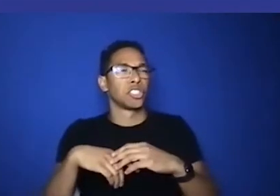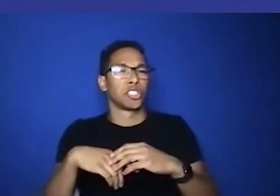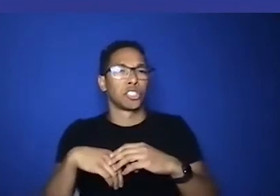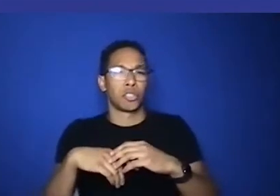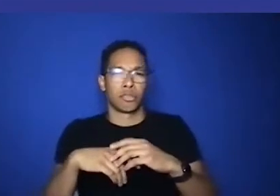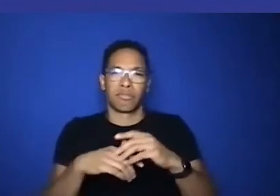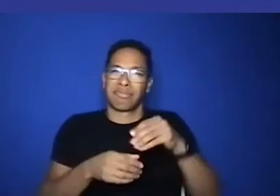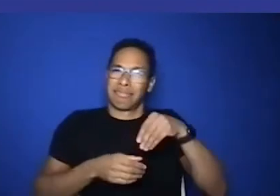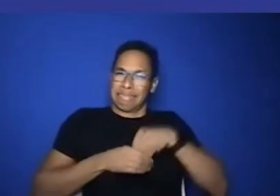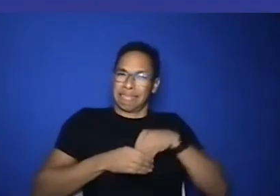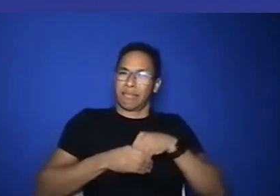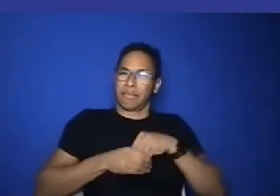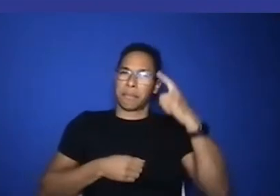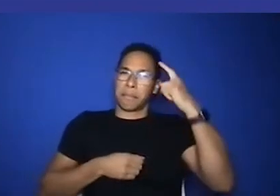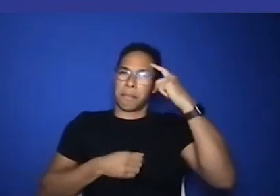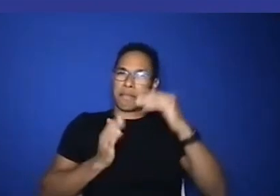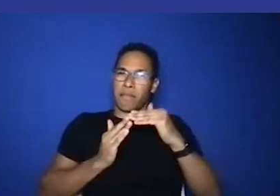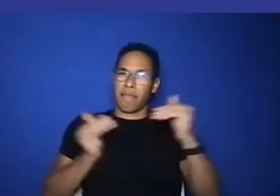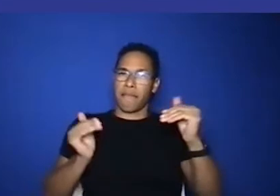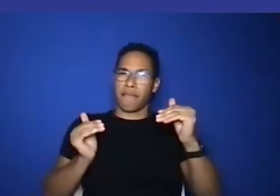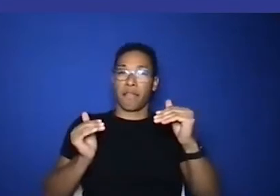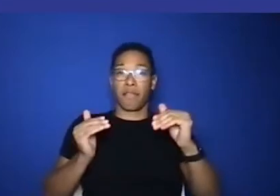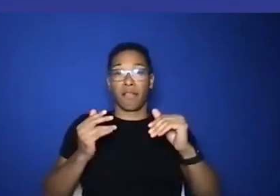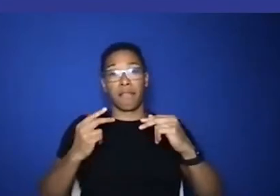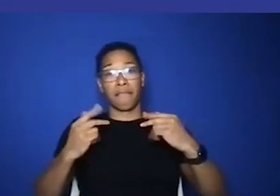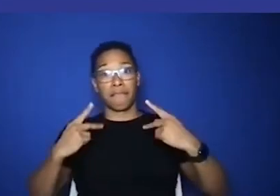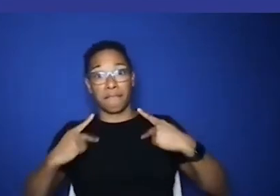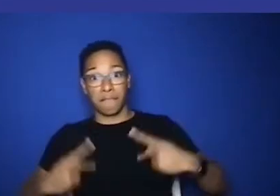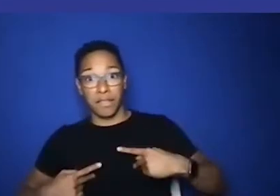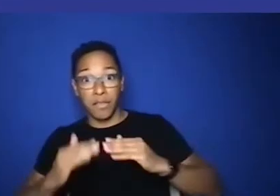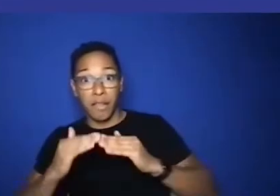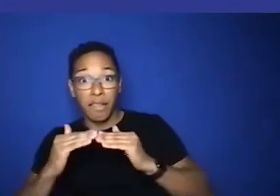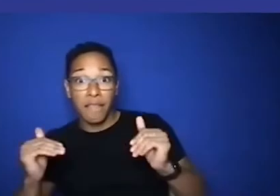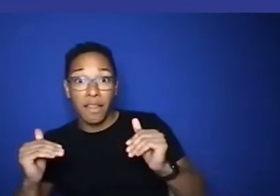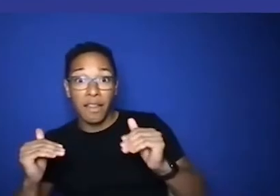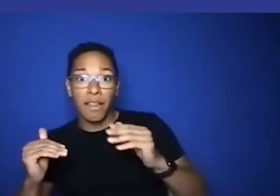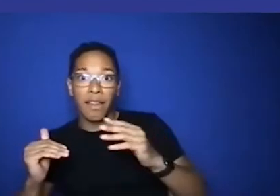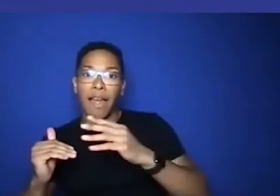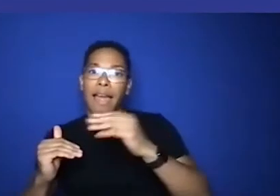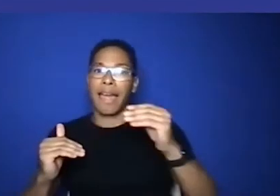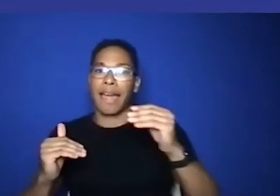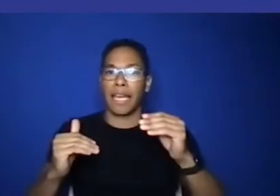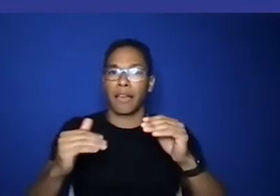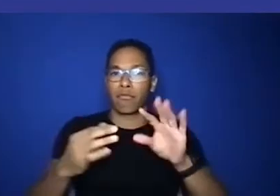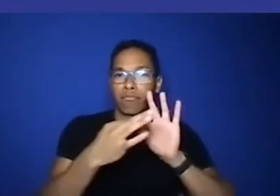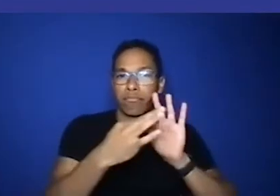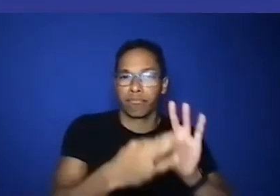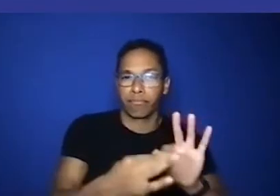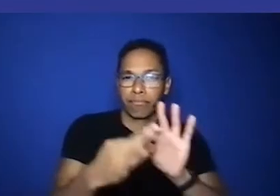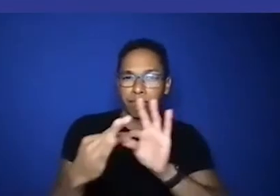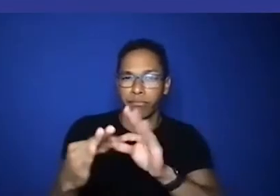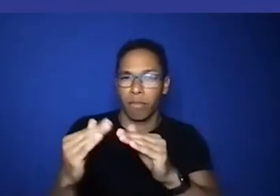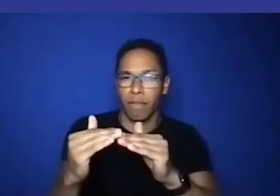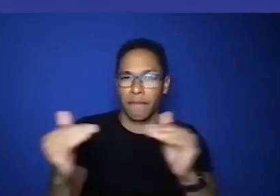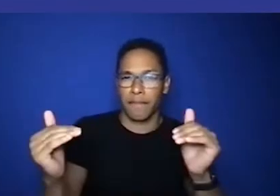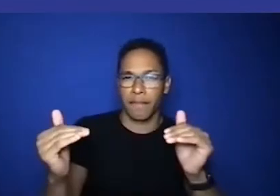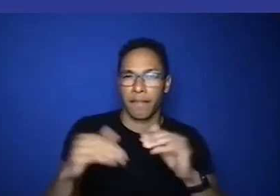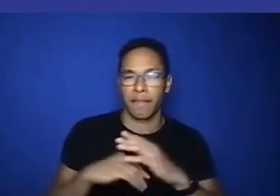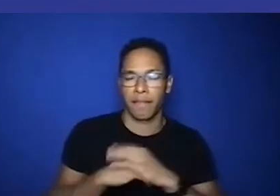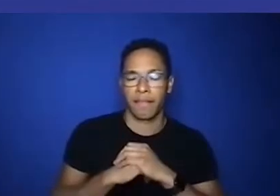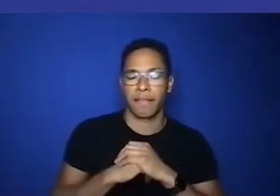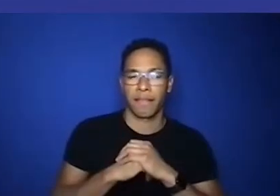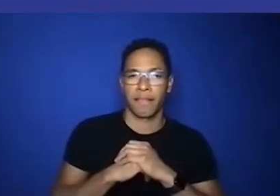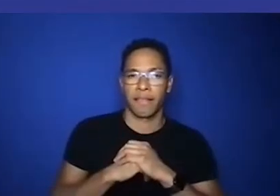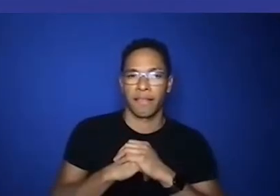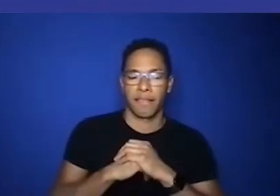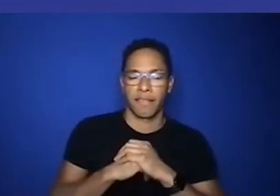level, as well as a physical level, as well as a relational level? And I kind of think about,